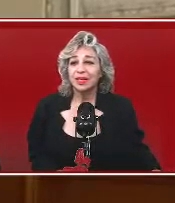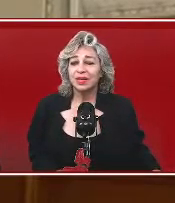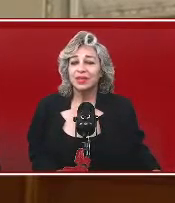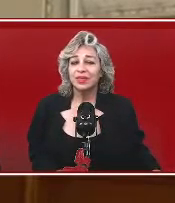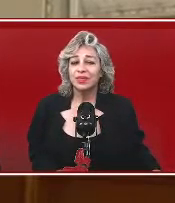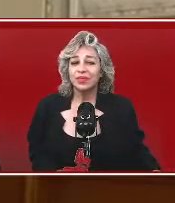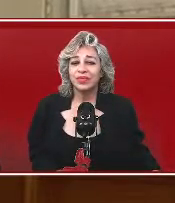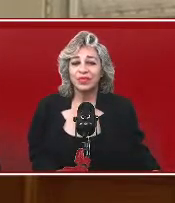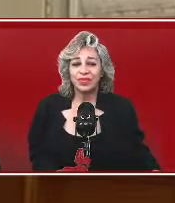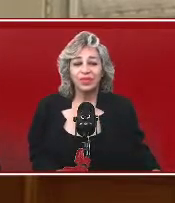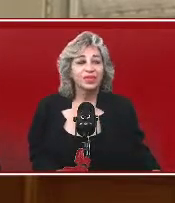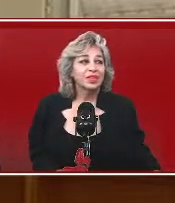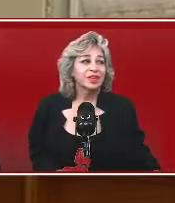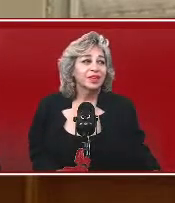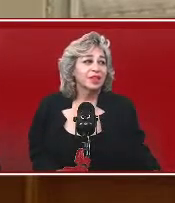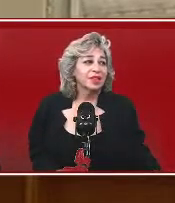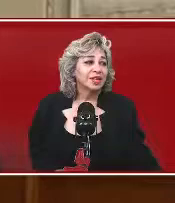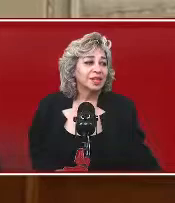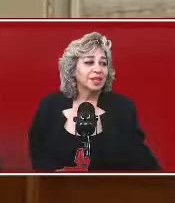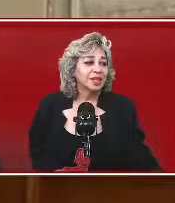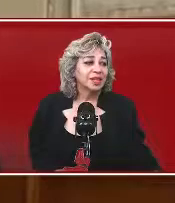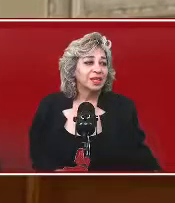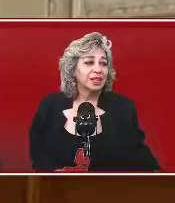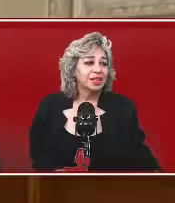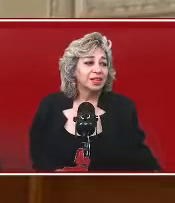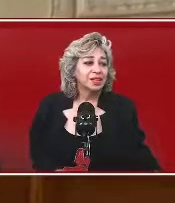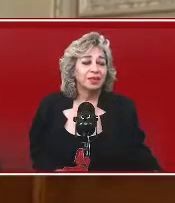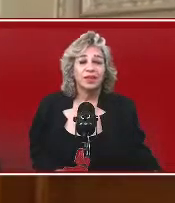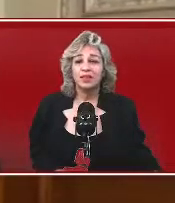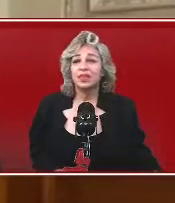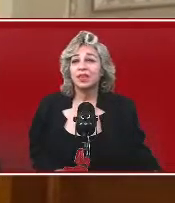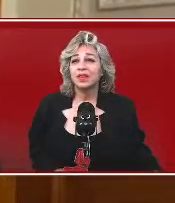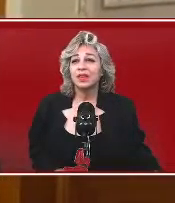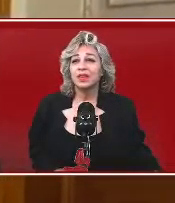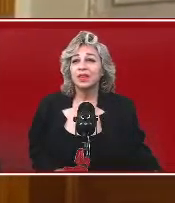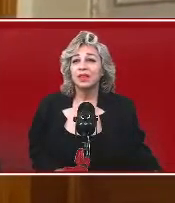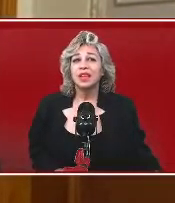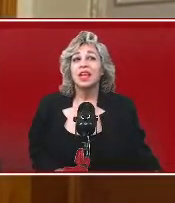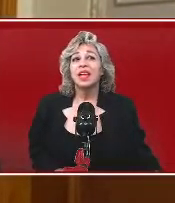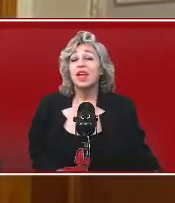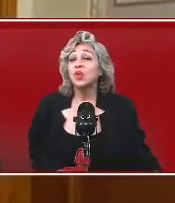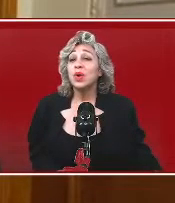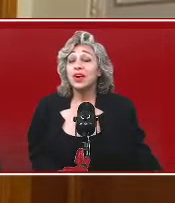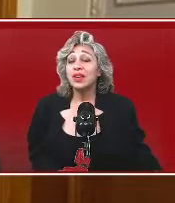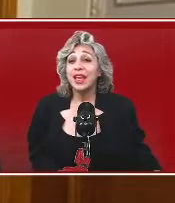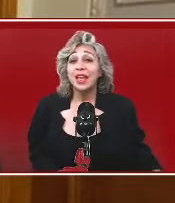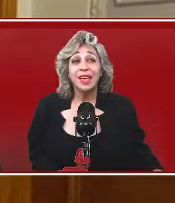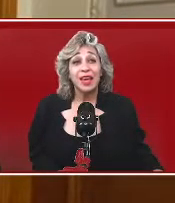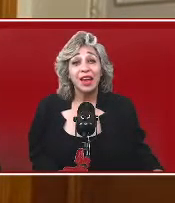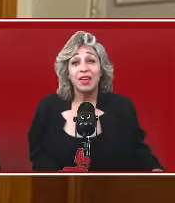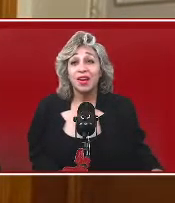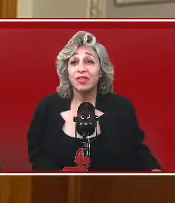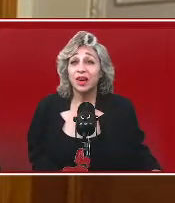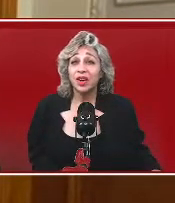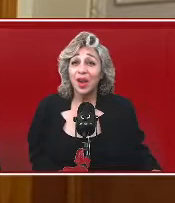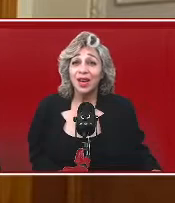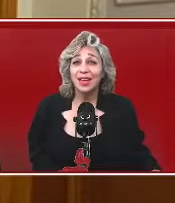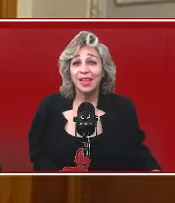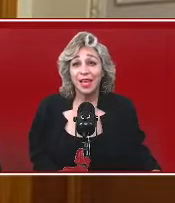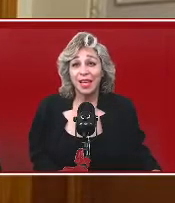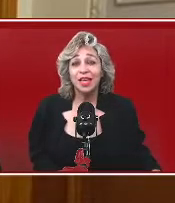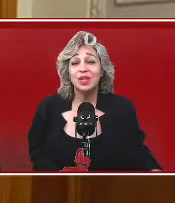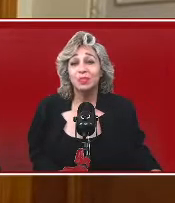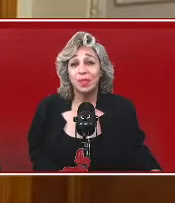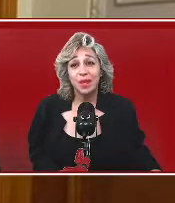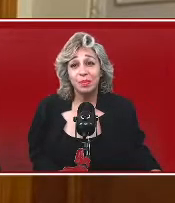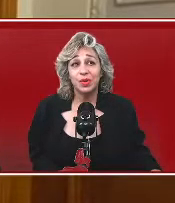Estamos cuidando a nuestros enfermos crónicos. And we are taking care of our